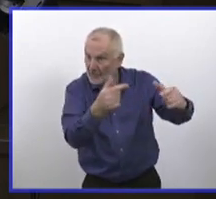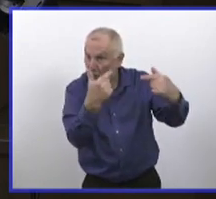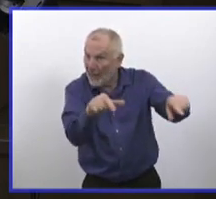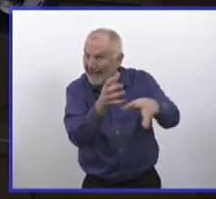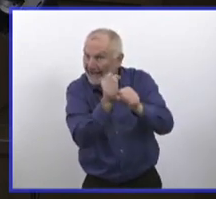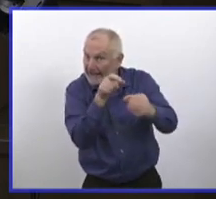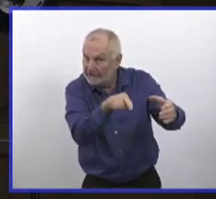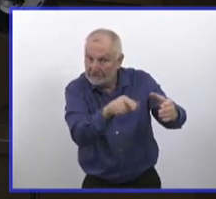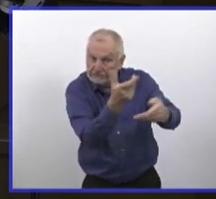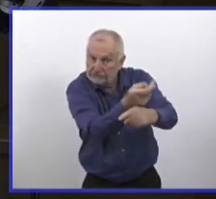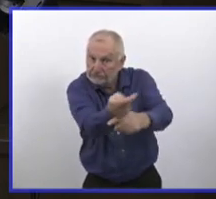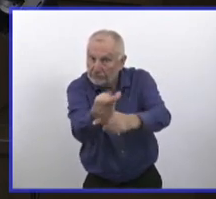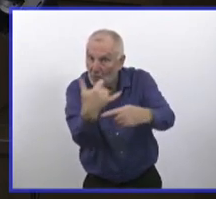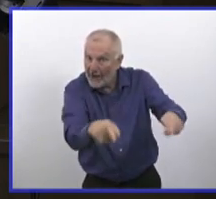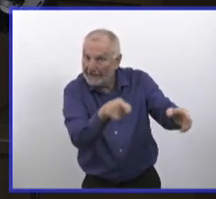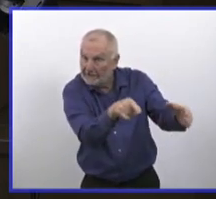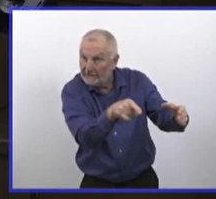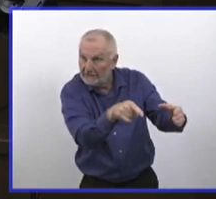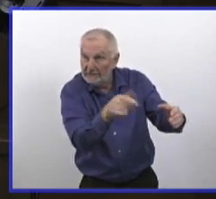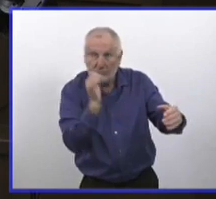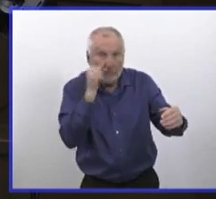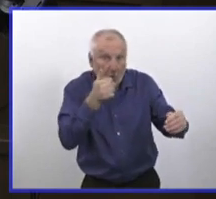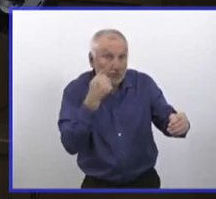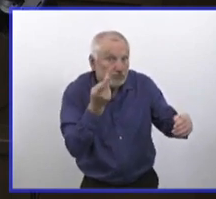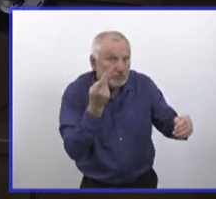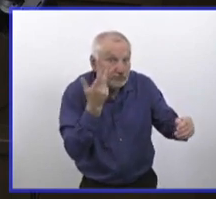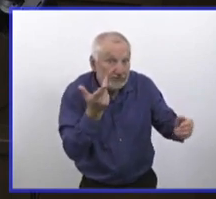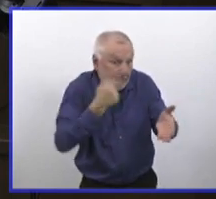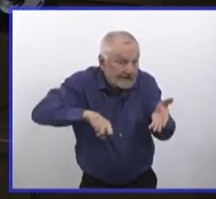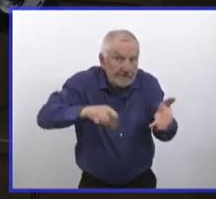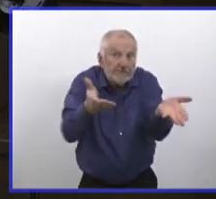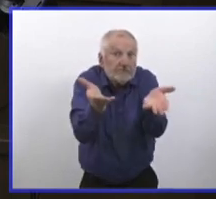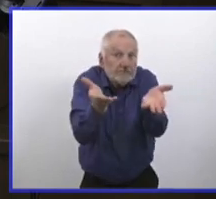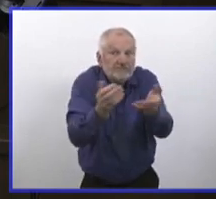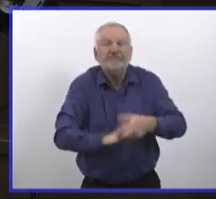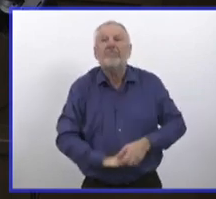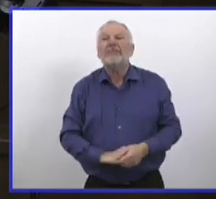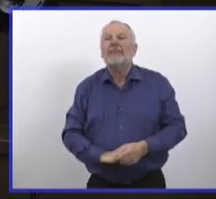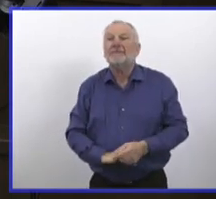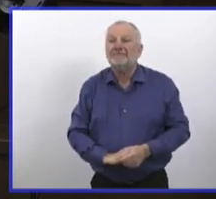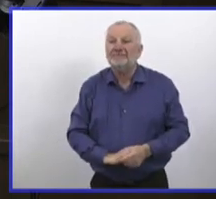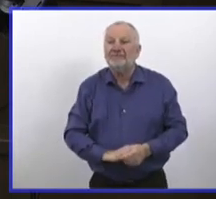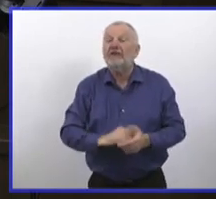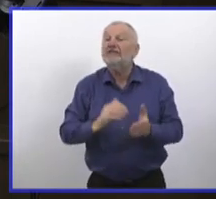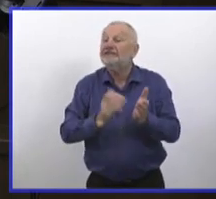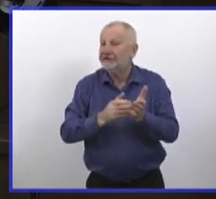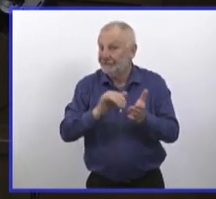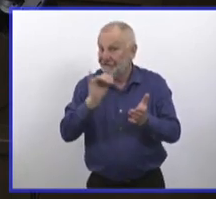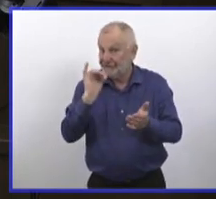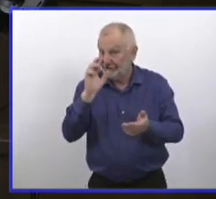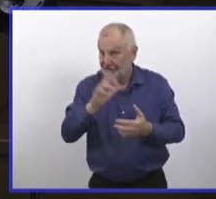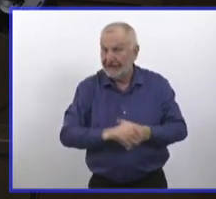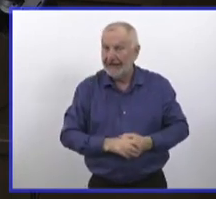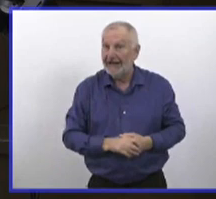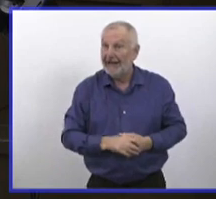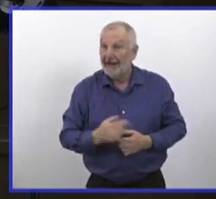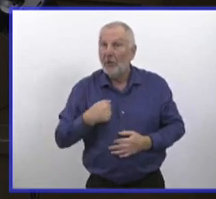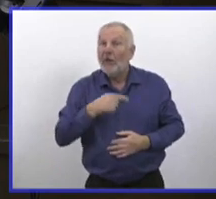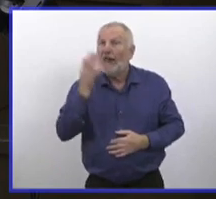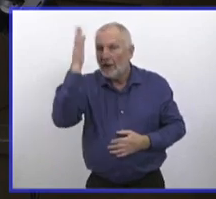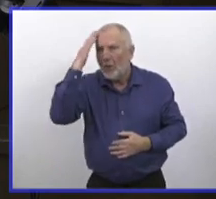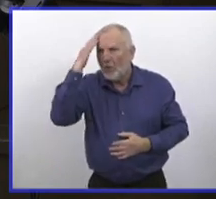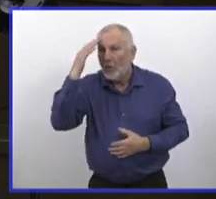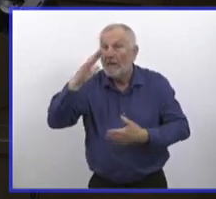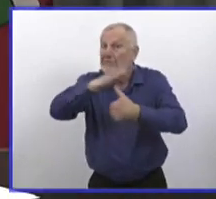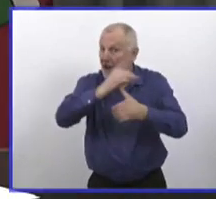vaccine? We know that there are more Manitobans in the priority list than there are doses available. So there's